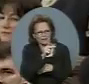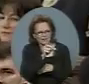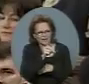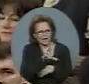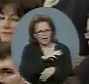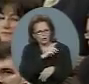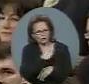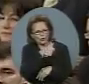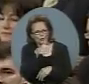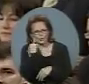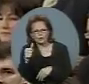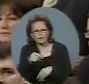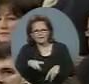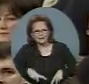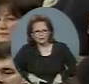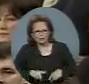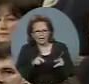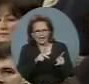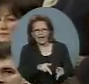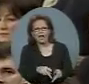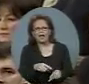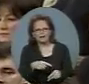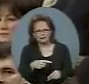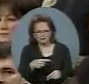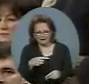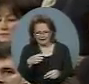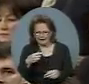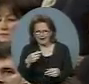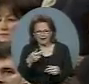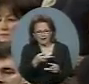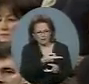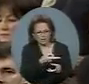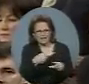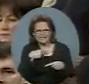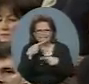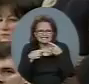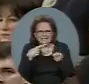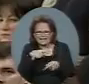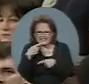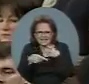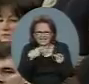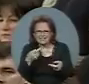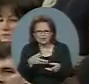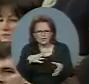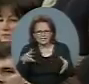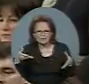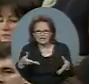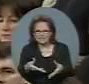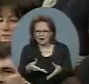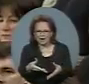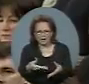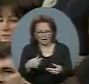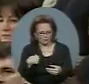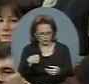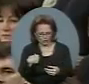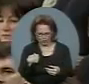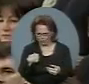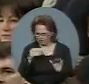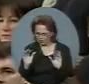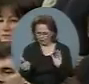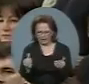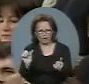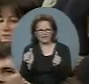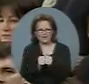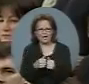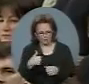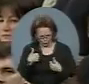they were making did not accord with the facts as we understood them. I undertook that we would consult over the next few days to